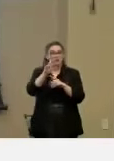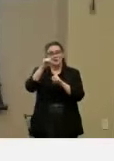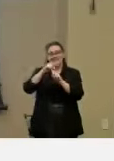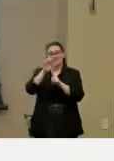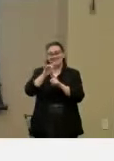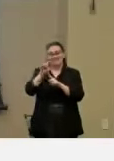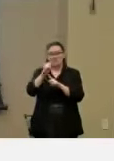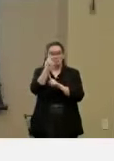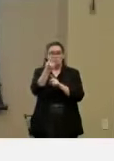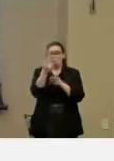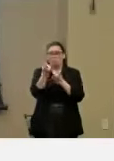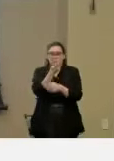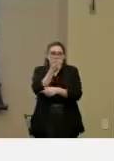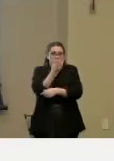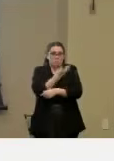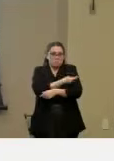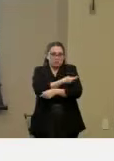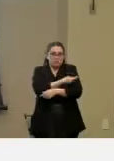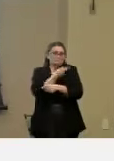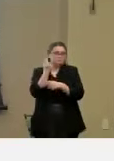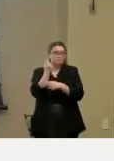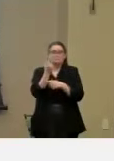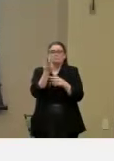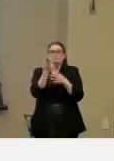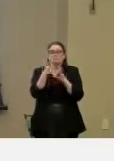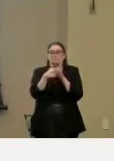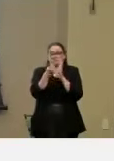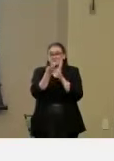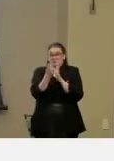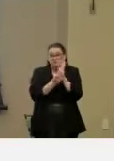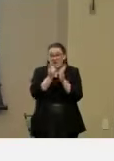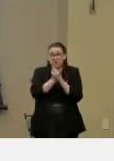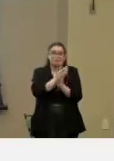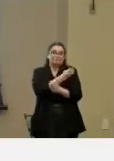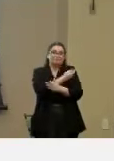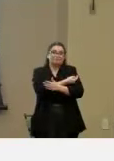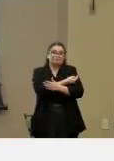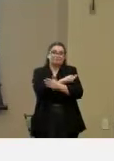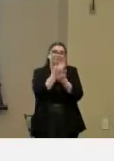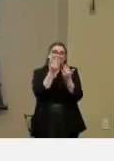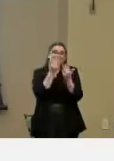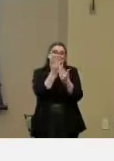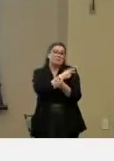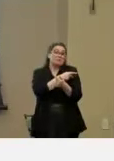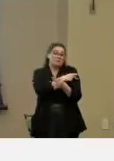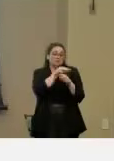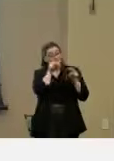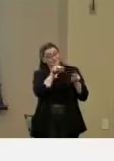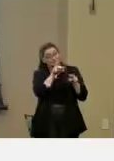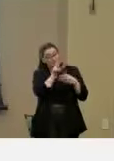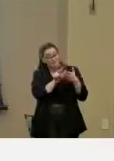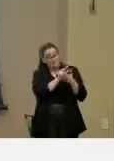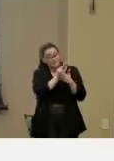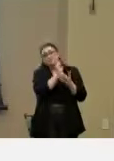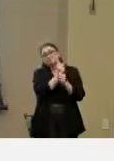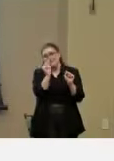cells. It's a single infusion, takes a couple of hours. Patients are monitored for the next few hours just